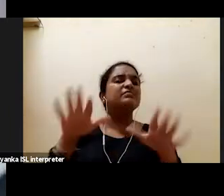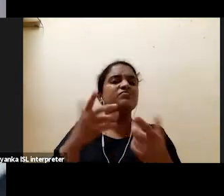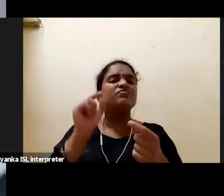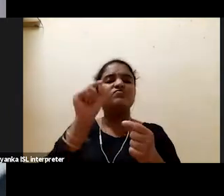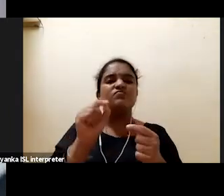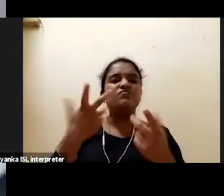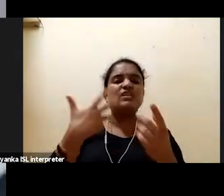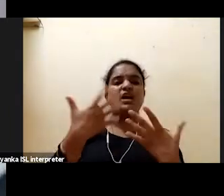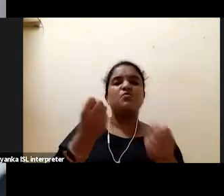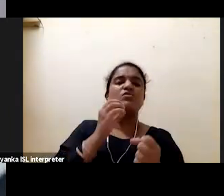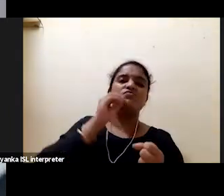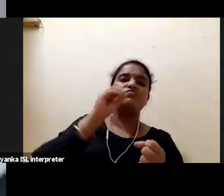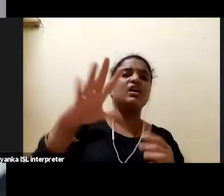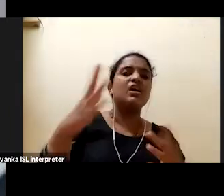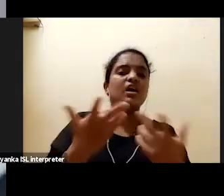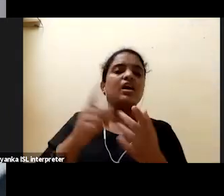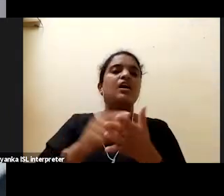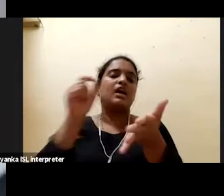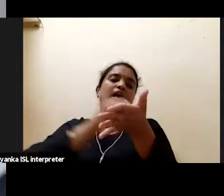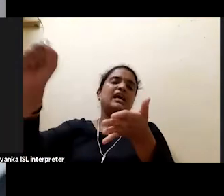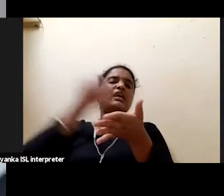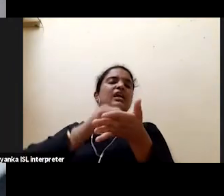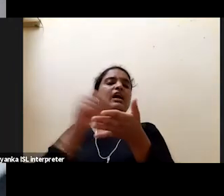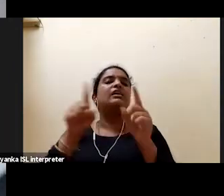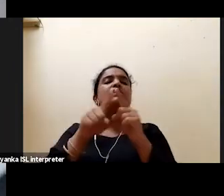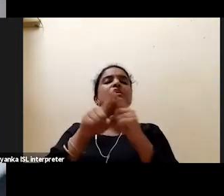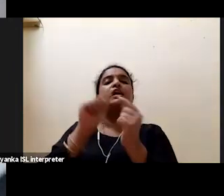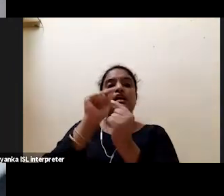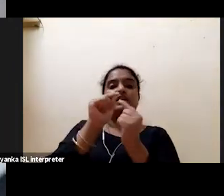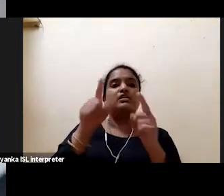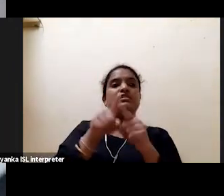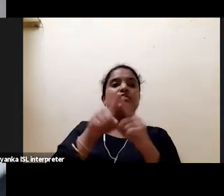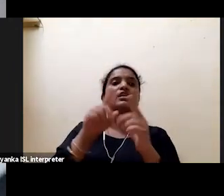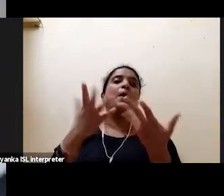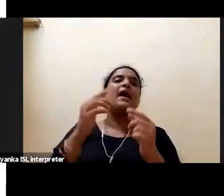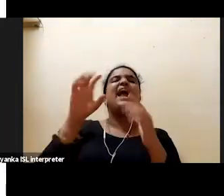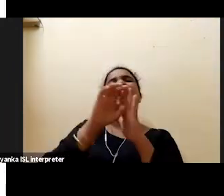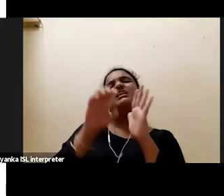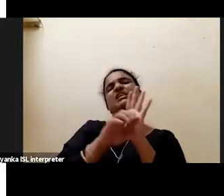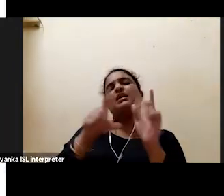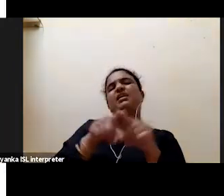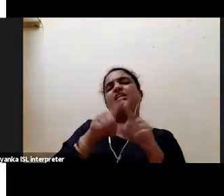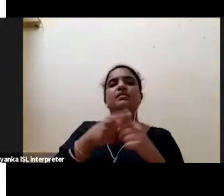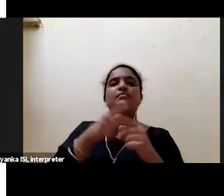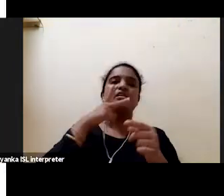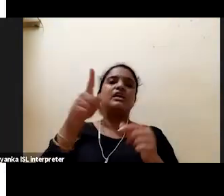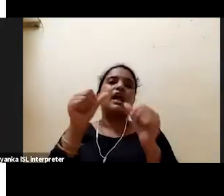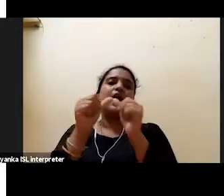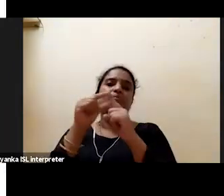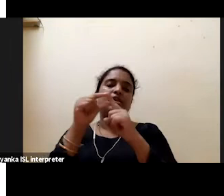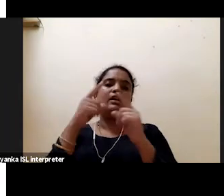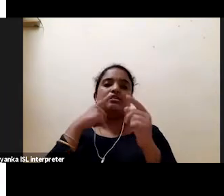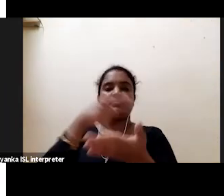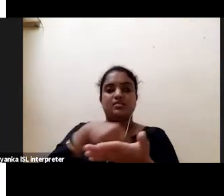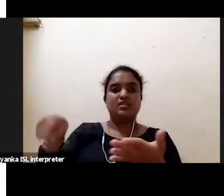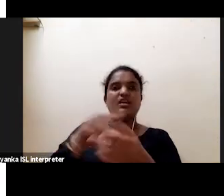to talk about writing for Instagram. So consider this the appetizer course. Um yeah. So,